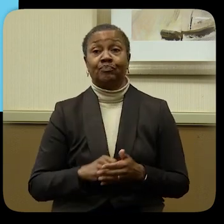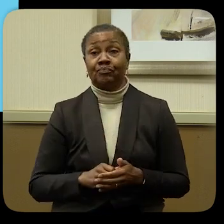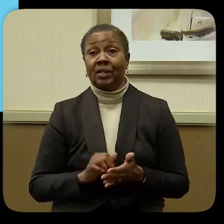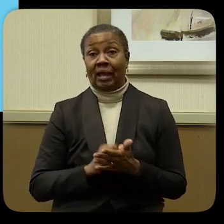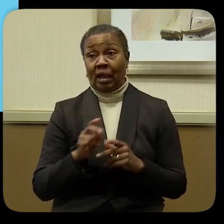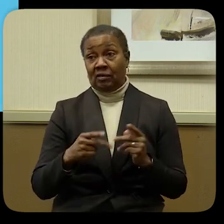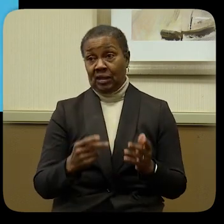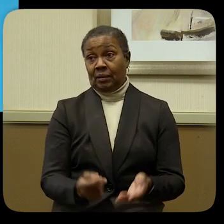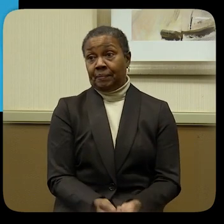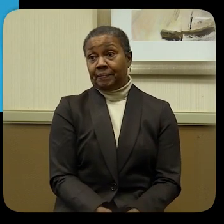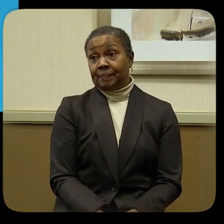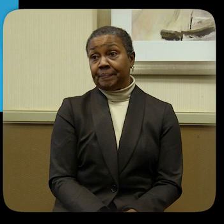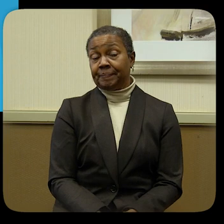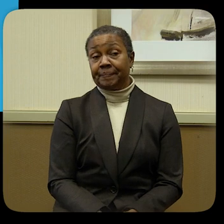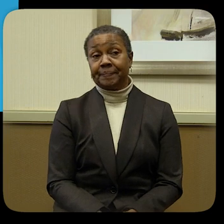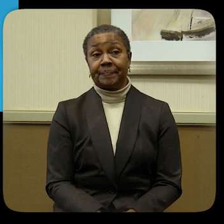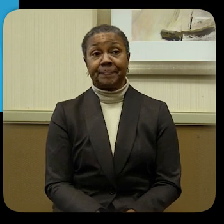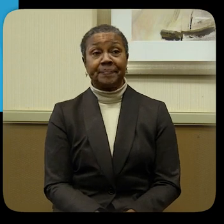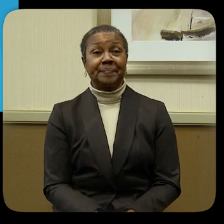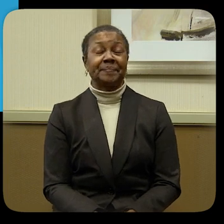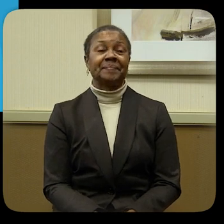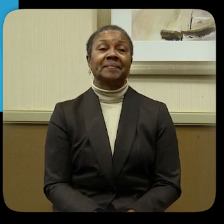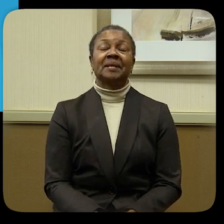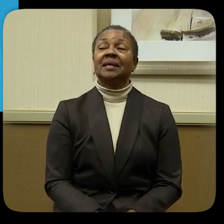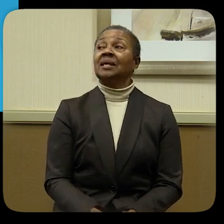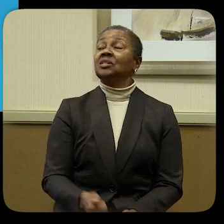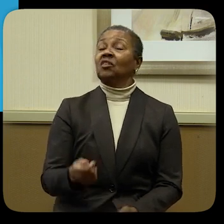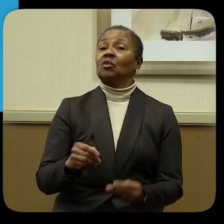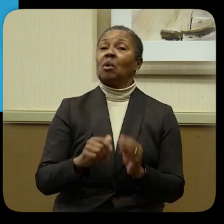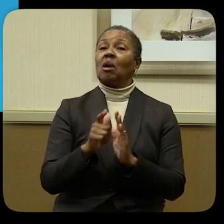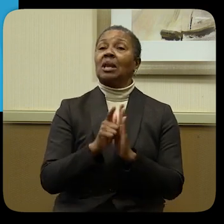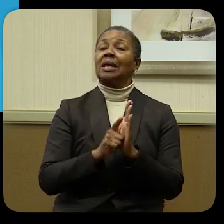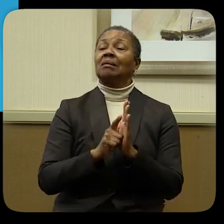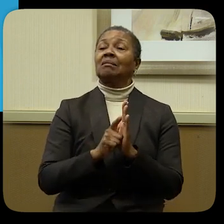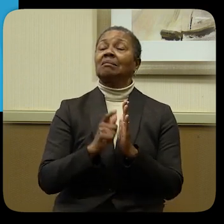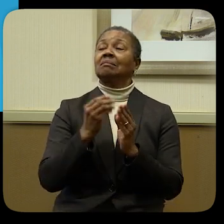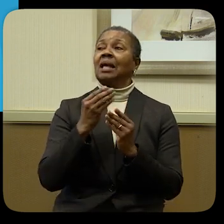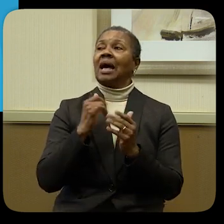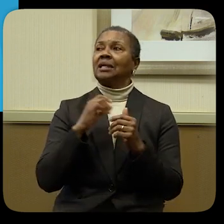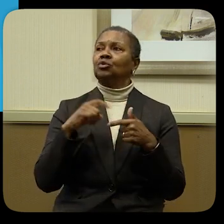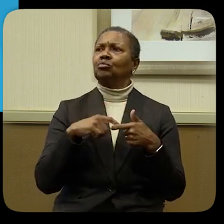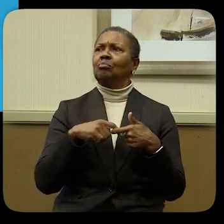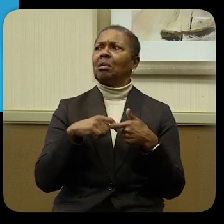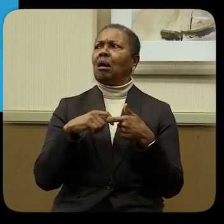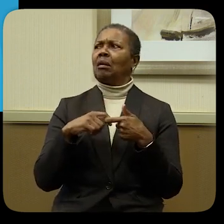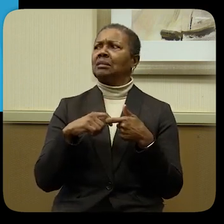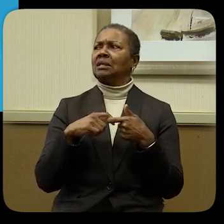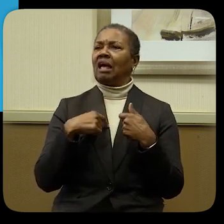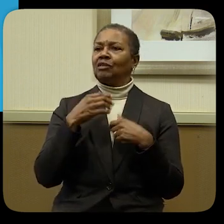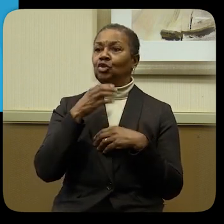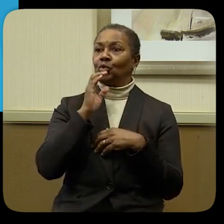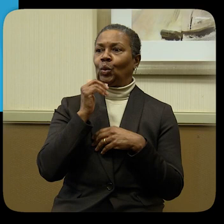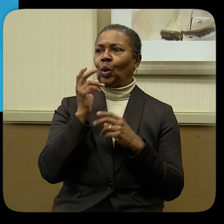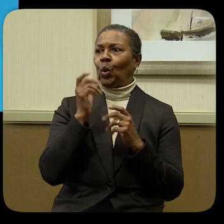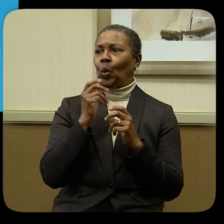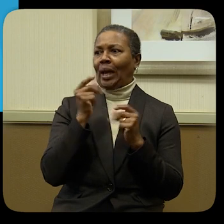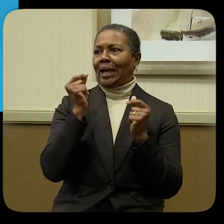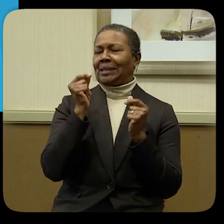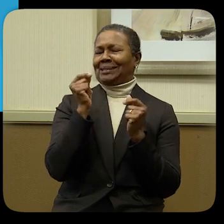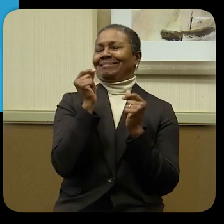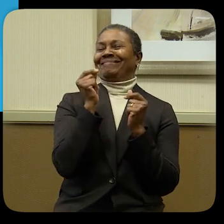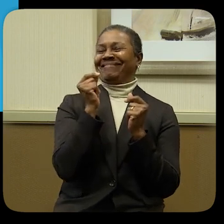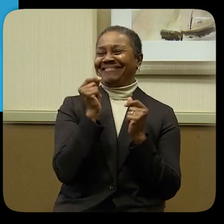kind of thing. Okay, so a couple other legal updates, and I just need to pause to have a drink real quick.